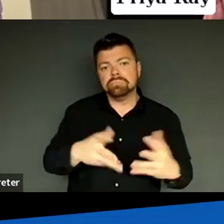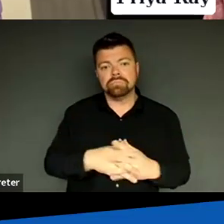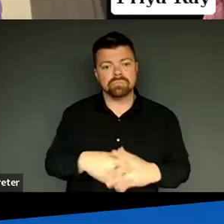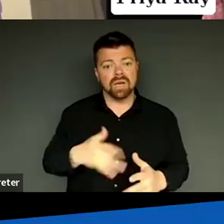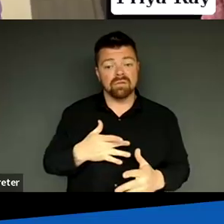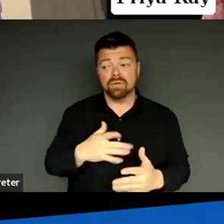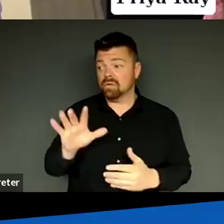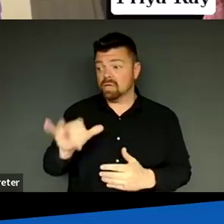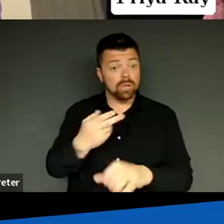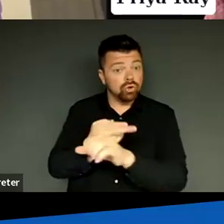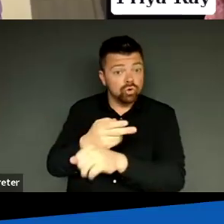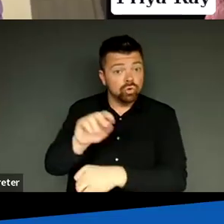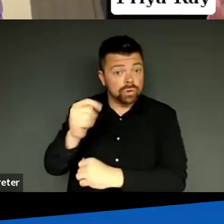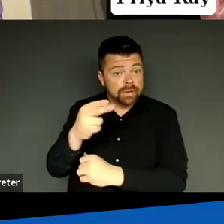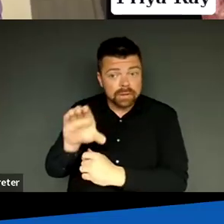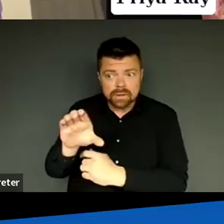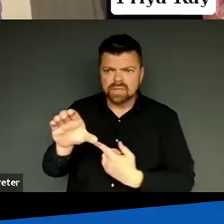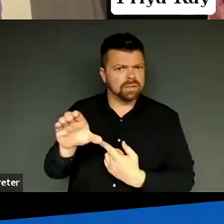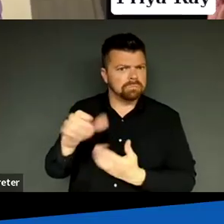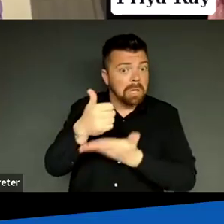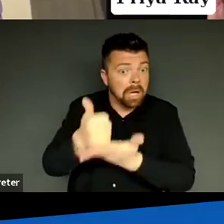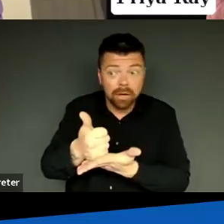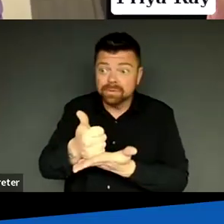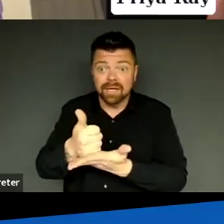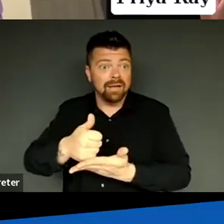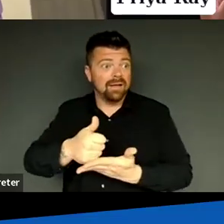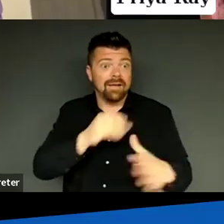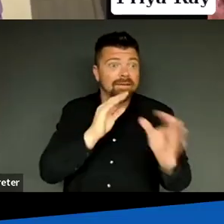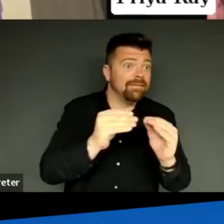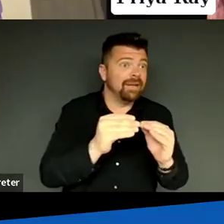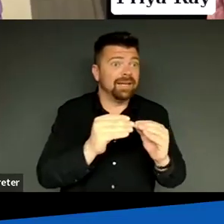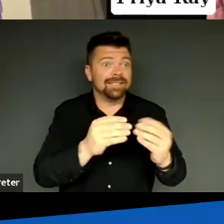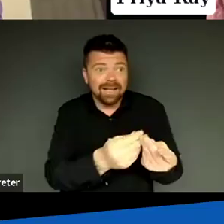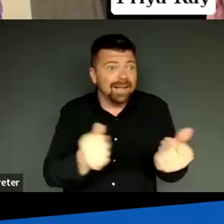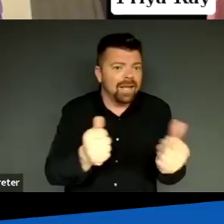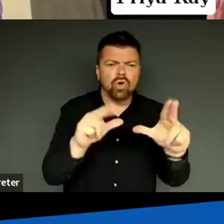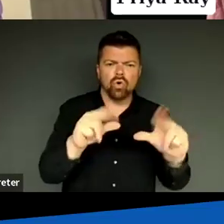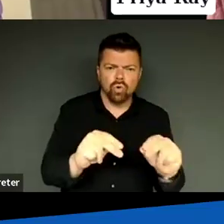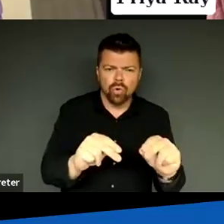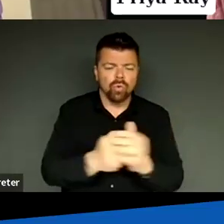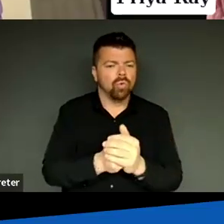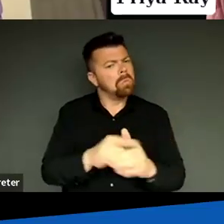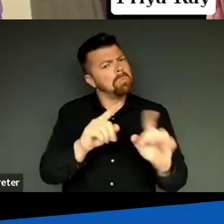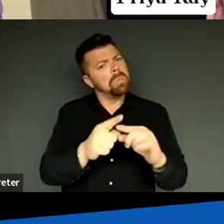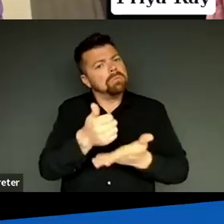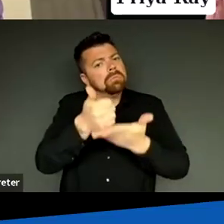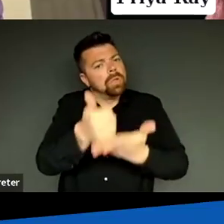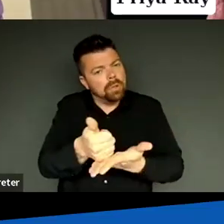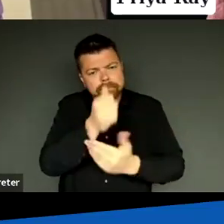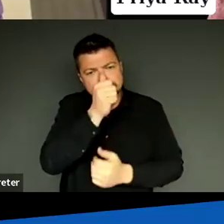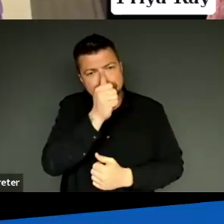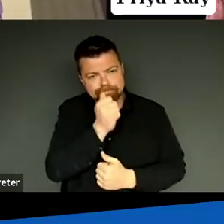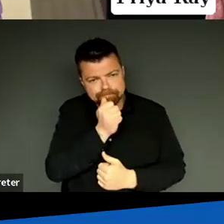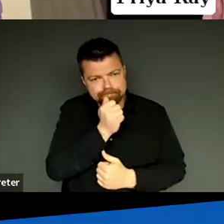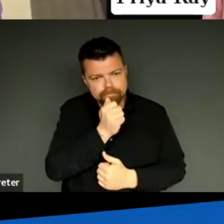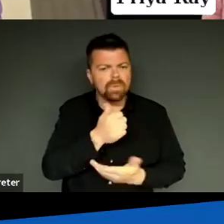off. It does not get rid of it. So just to Right. let you know, you're never going to get rid of it completely, Right. but it does, like,